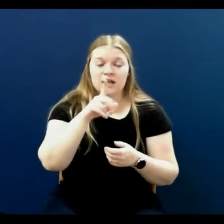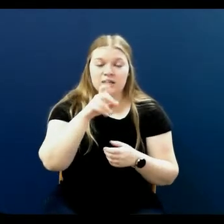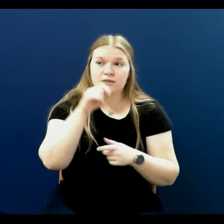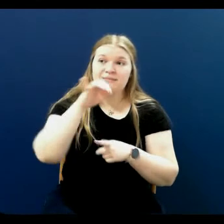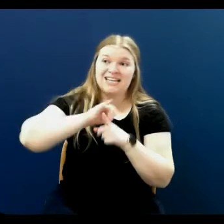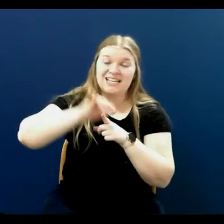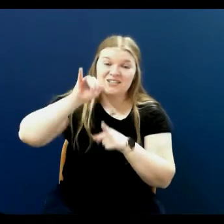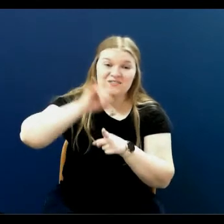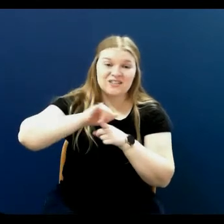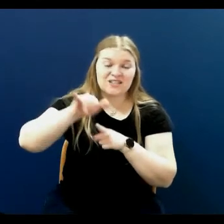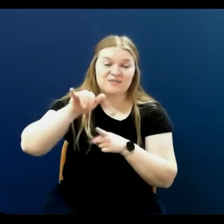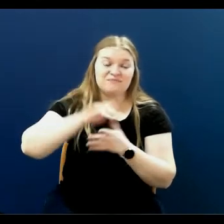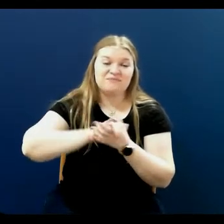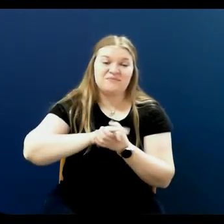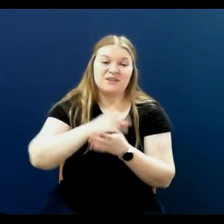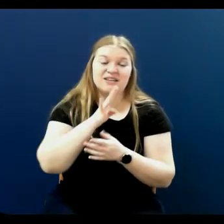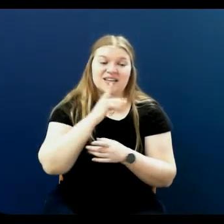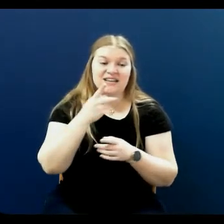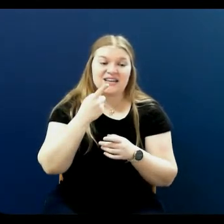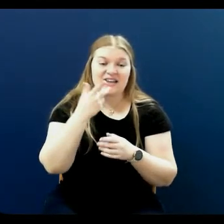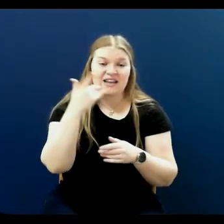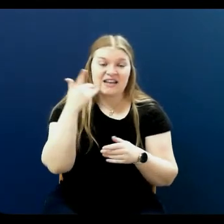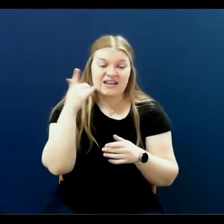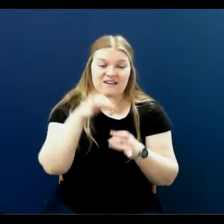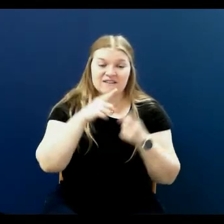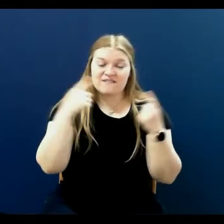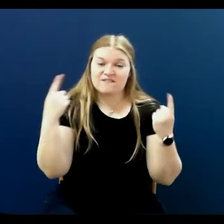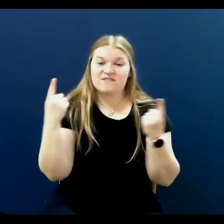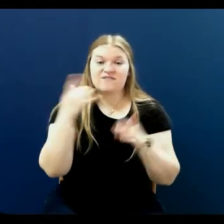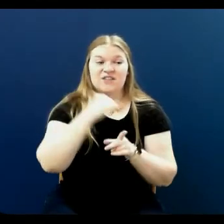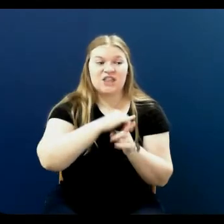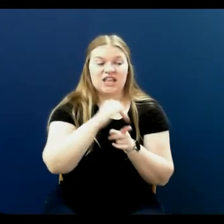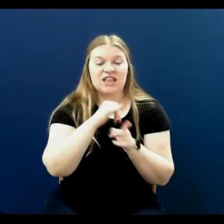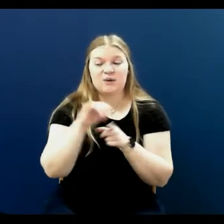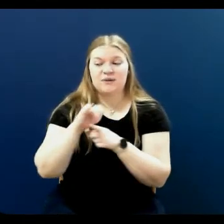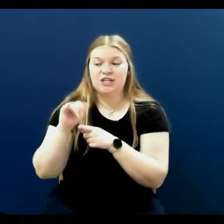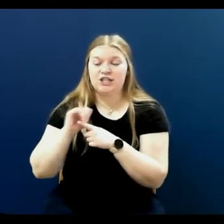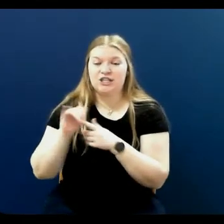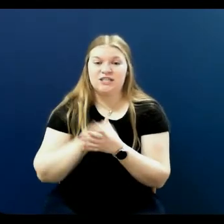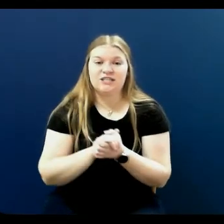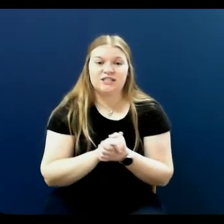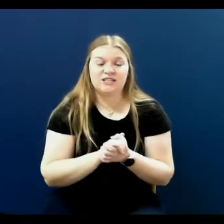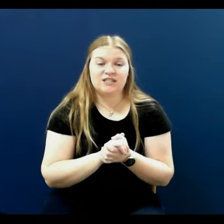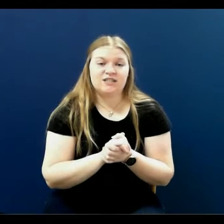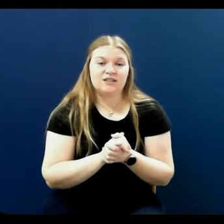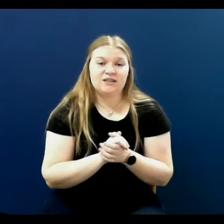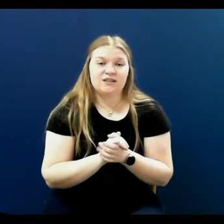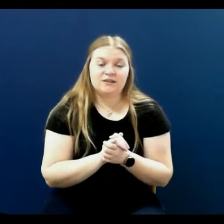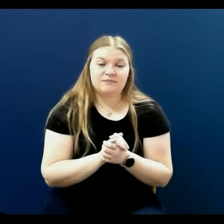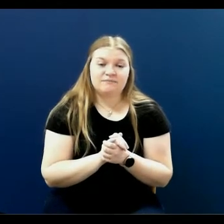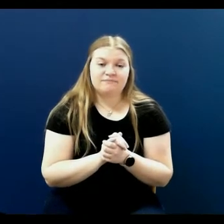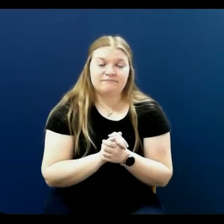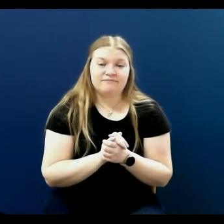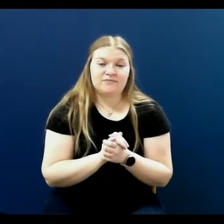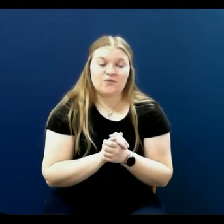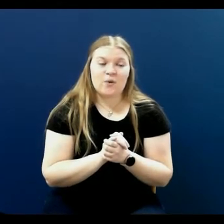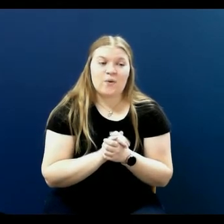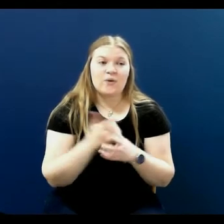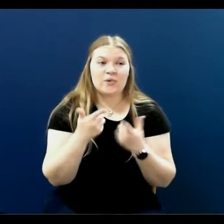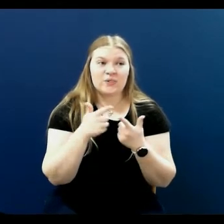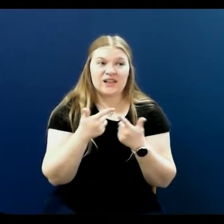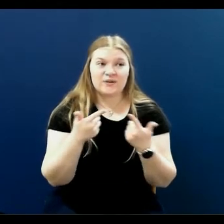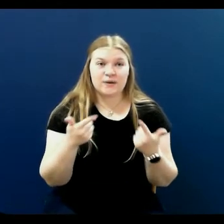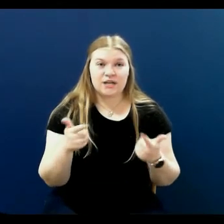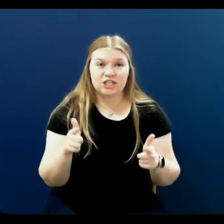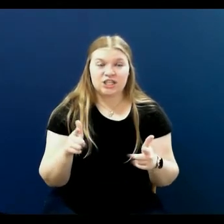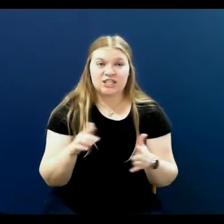blasphemy, speaking evil of others, filthy language, cussing, or language that